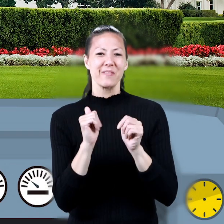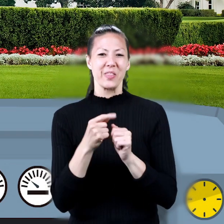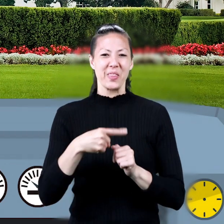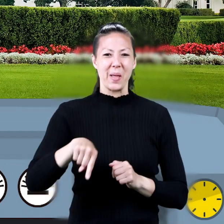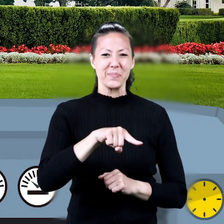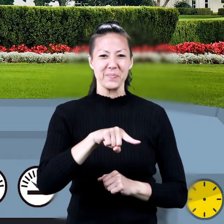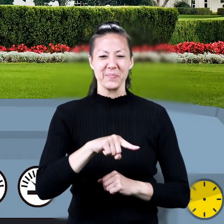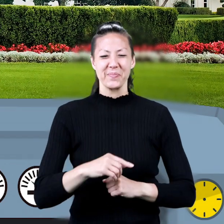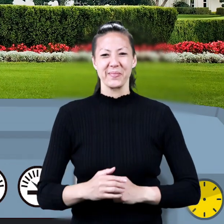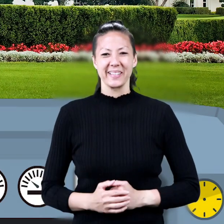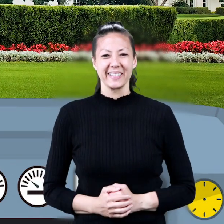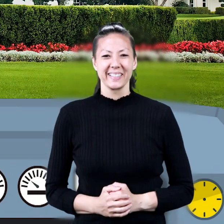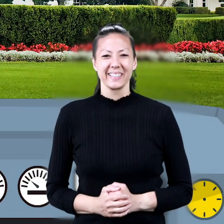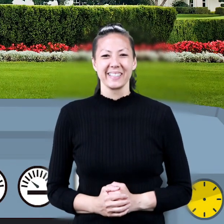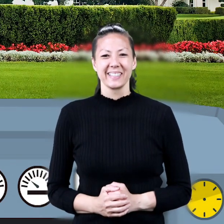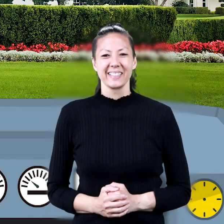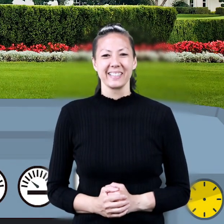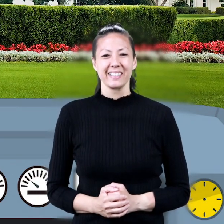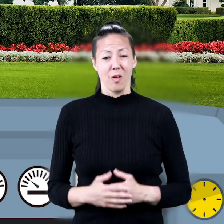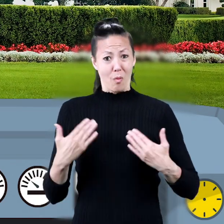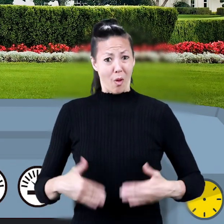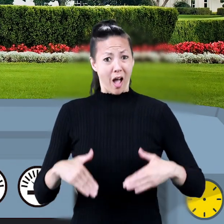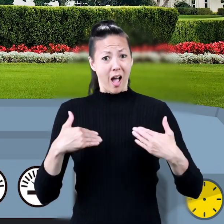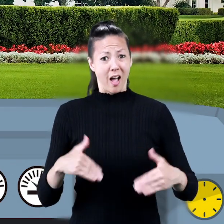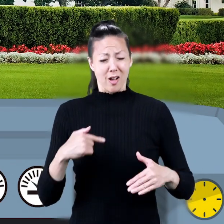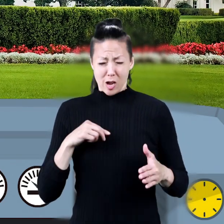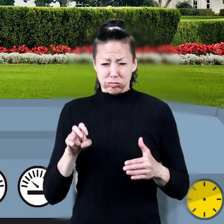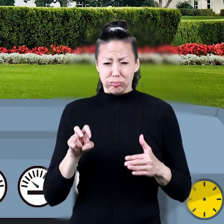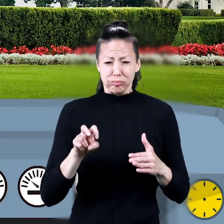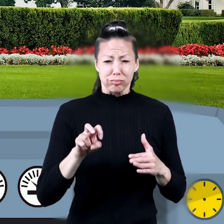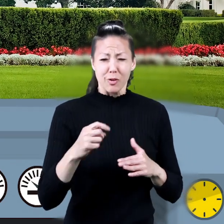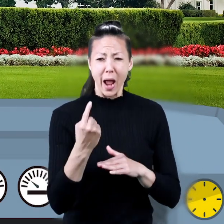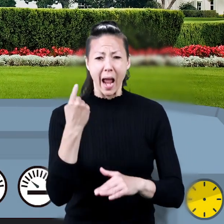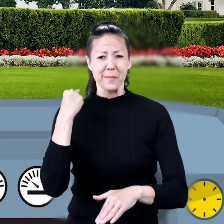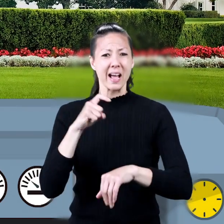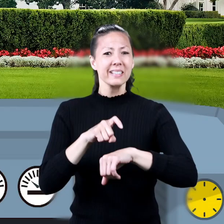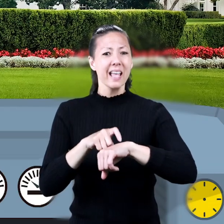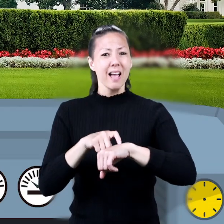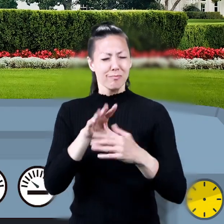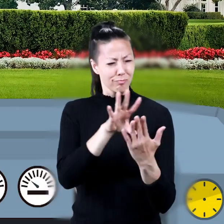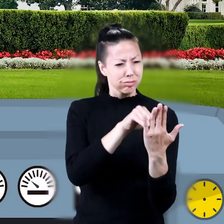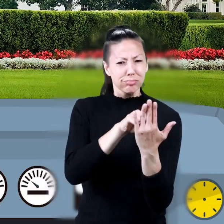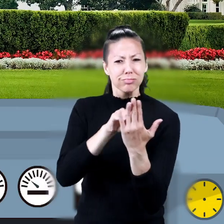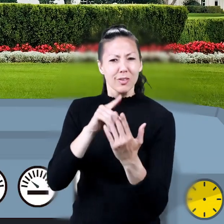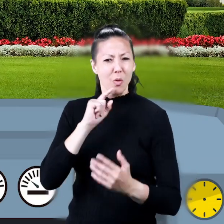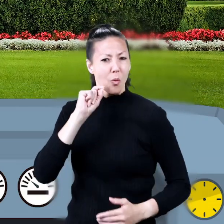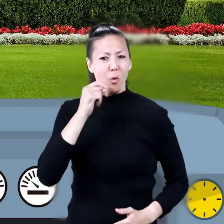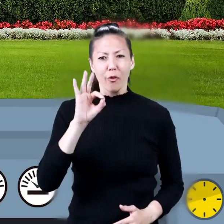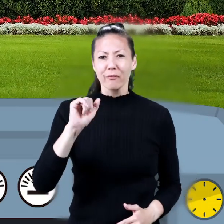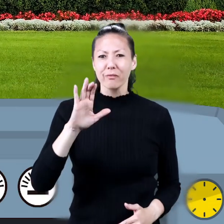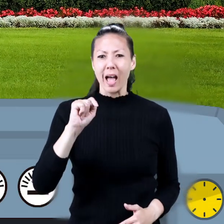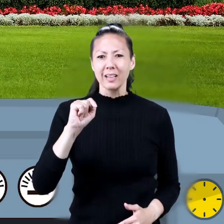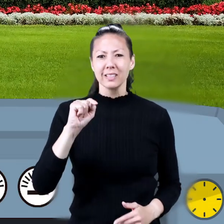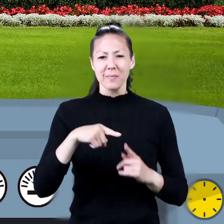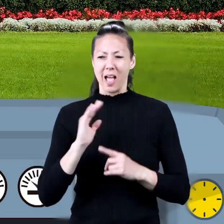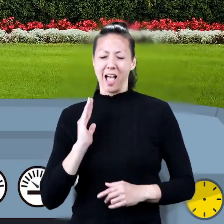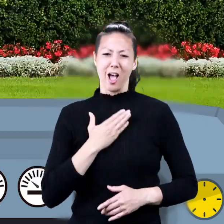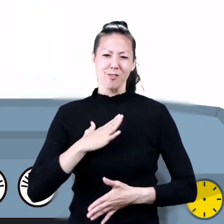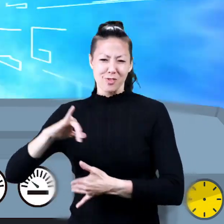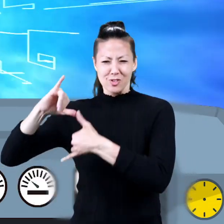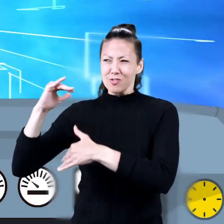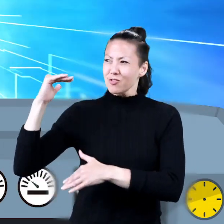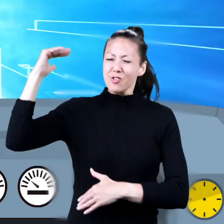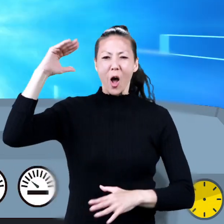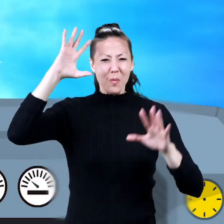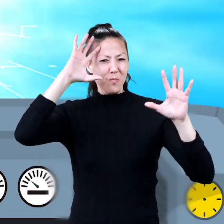Wow, we have traveled back in time and learned a lot of cool facts about the tallest president ever. Let's see what